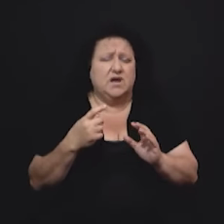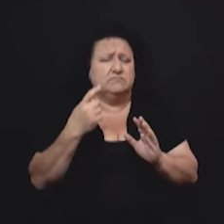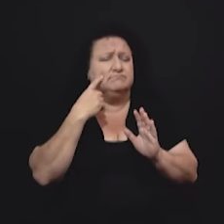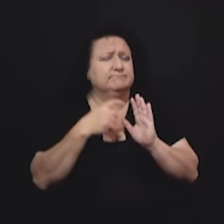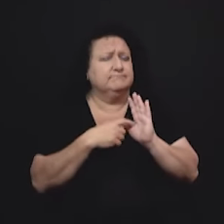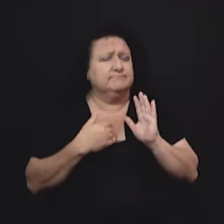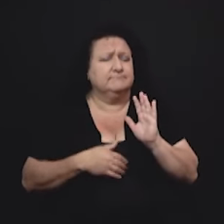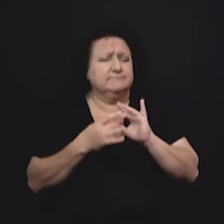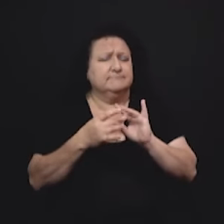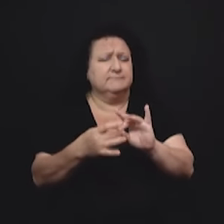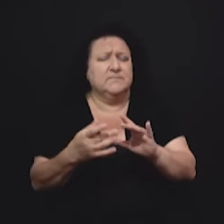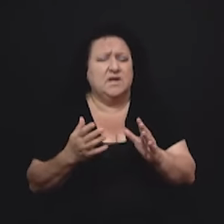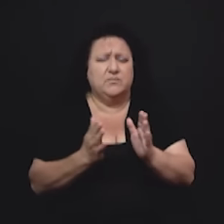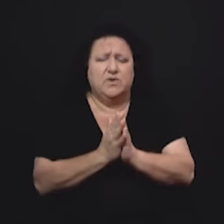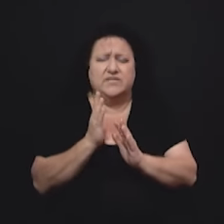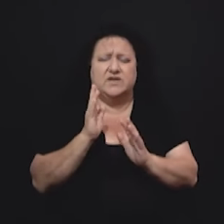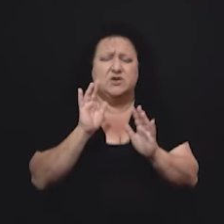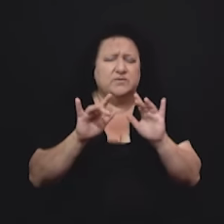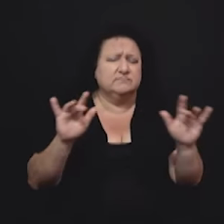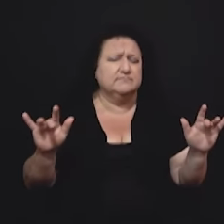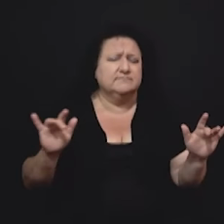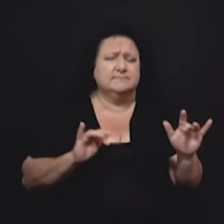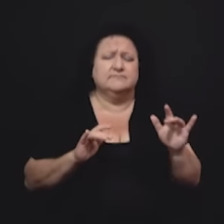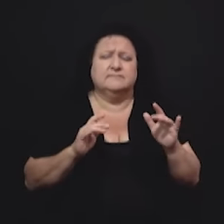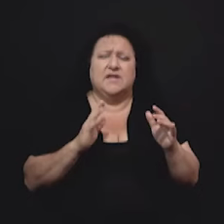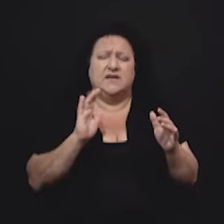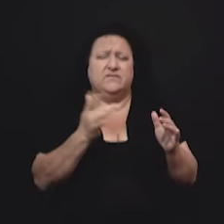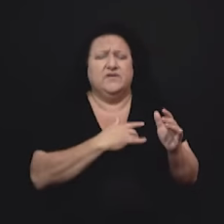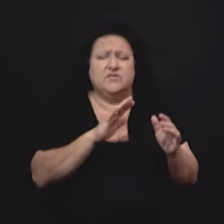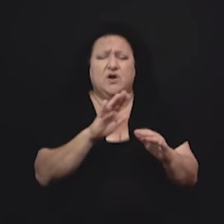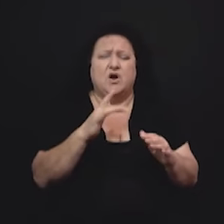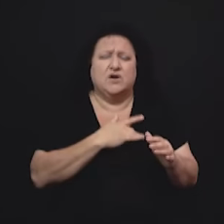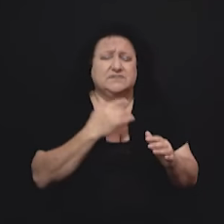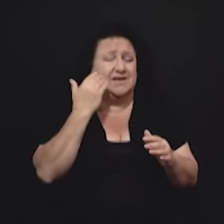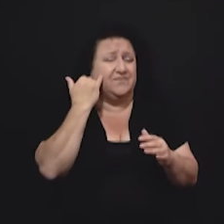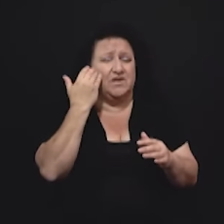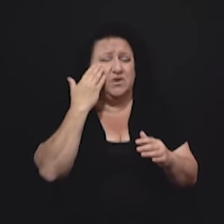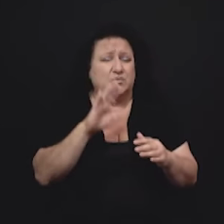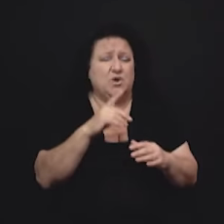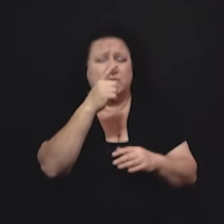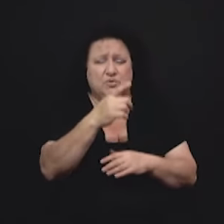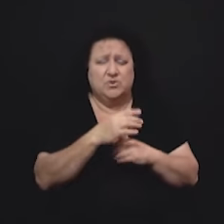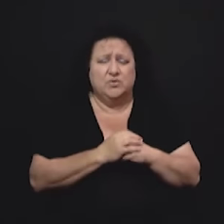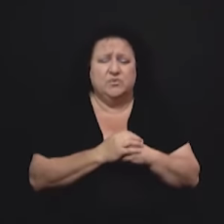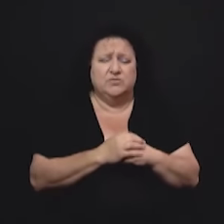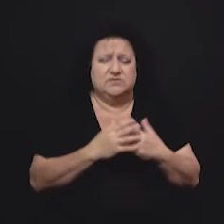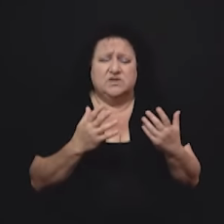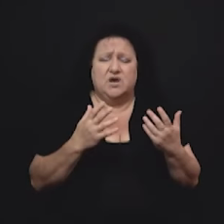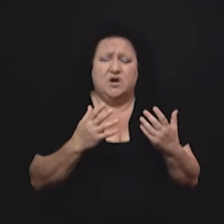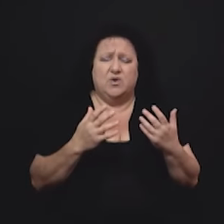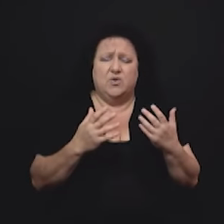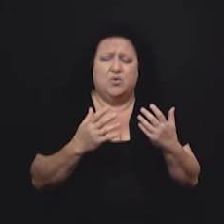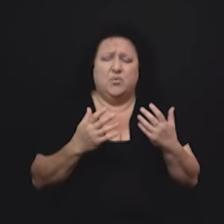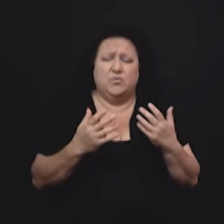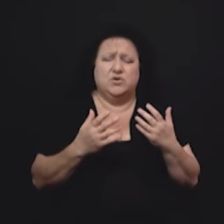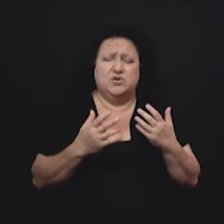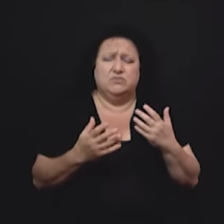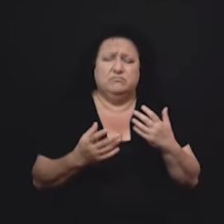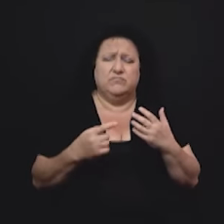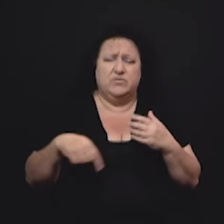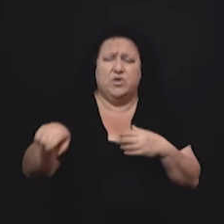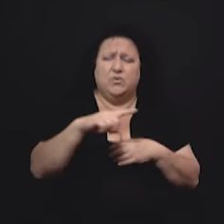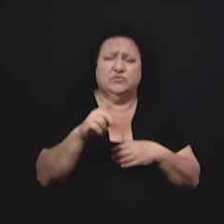hearts and that you would bring them into the saving knowledge of who you are, God, so they can enter into mission with us, Lord. We love you.